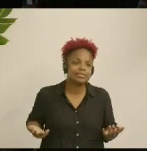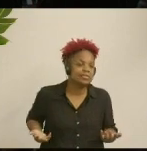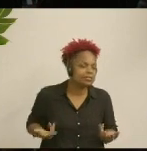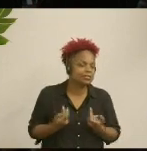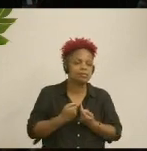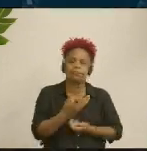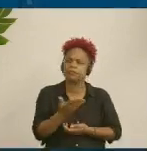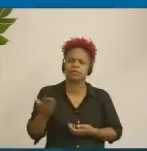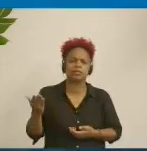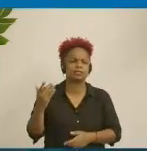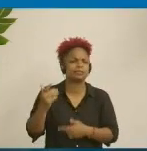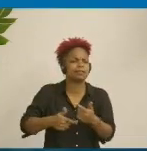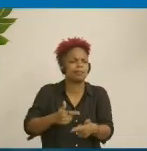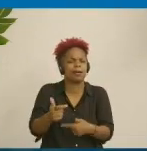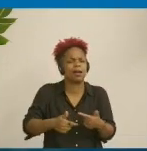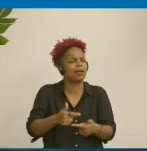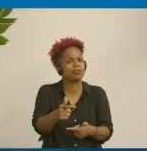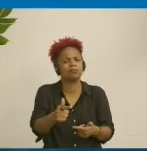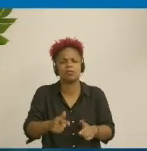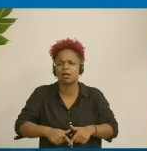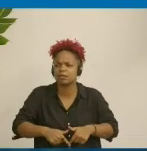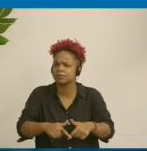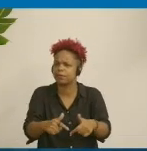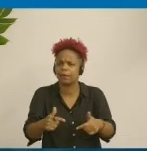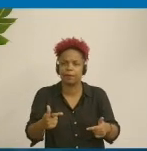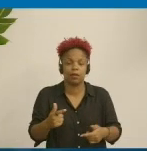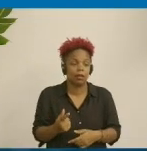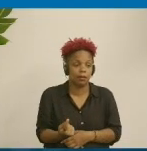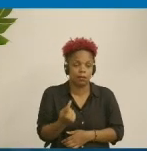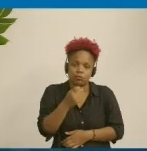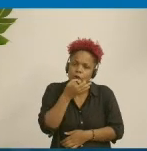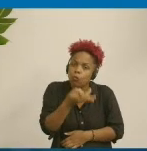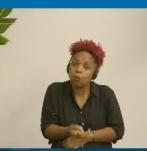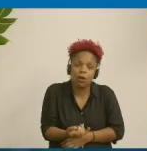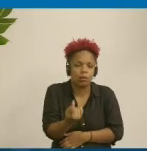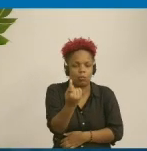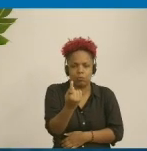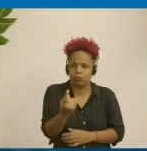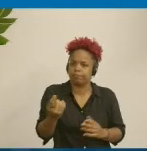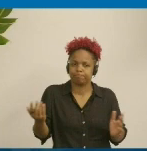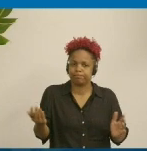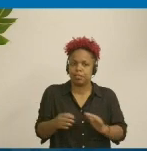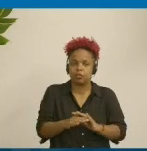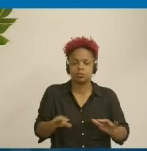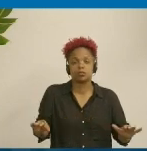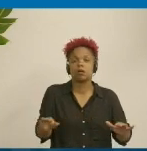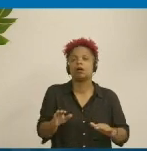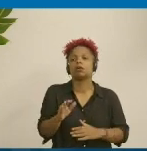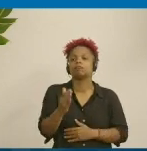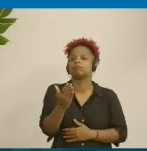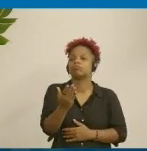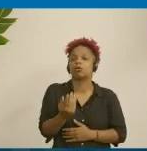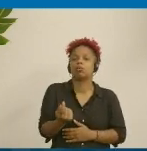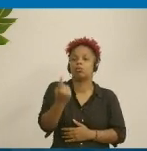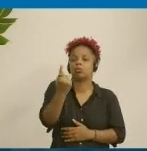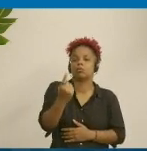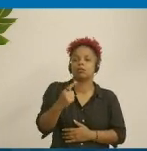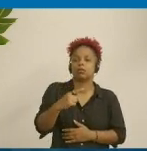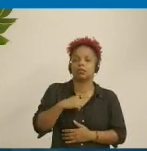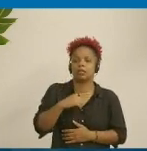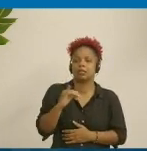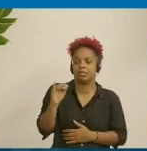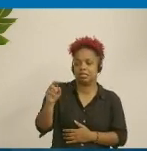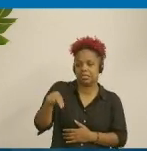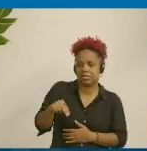And my only comment is always, you know, that yin and yang of eventual hopeful